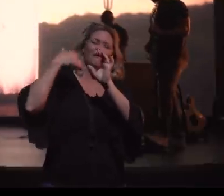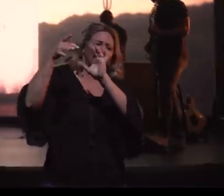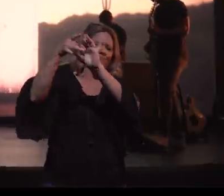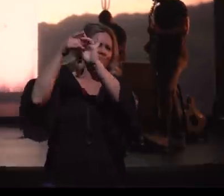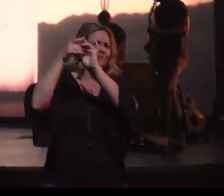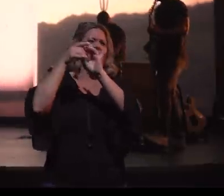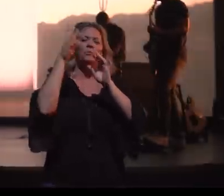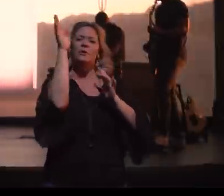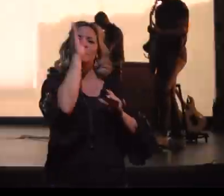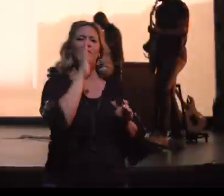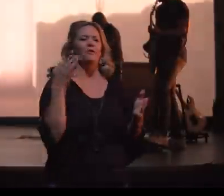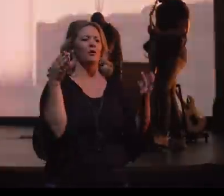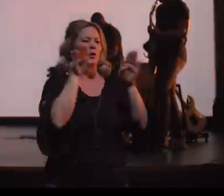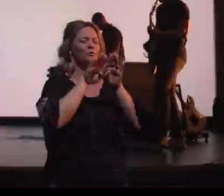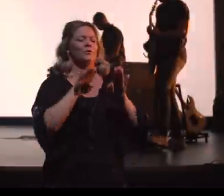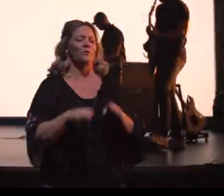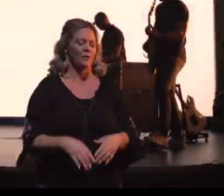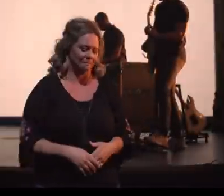door.